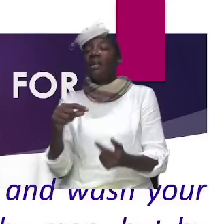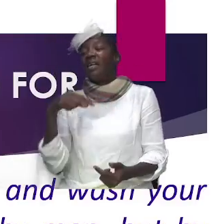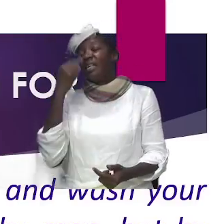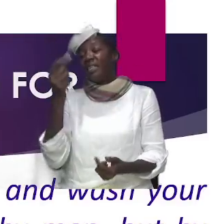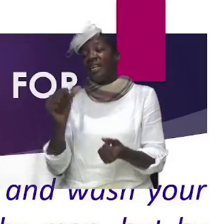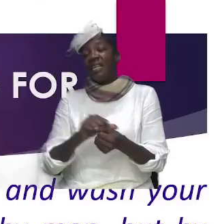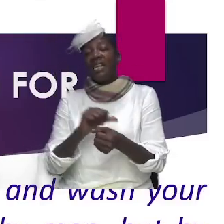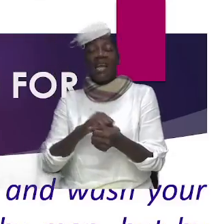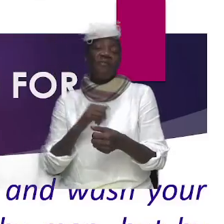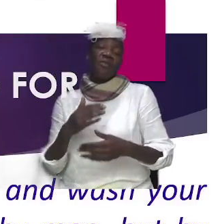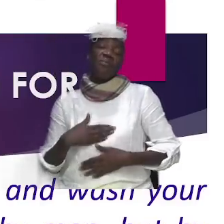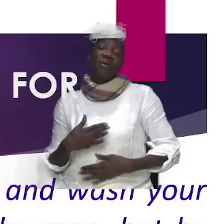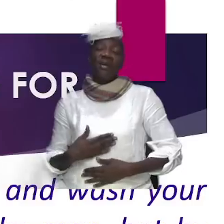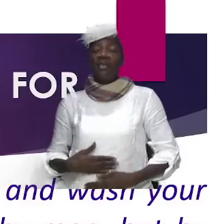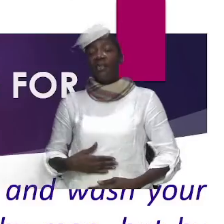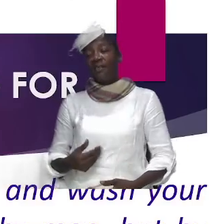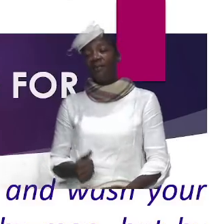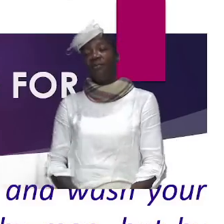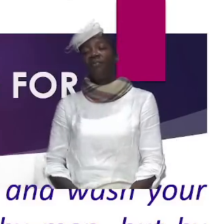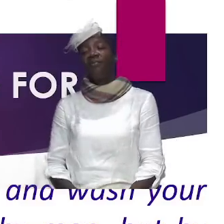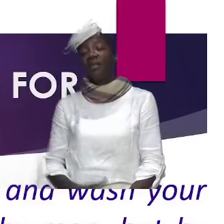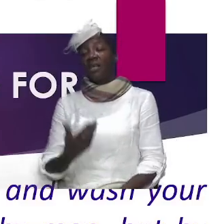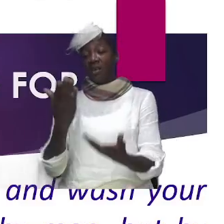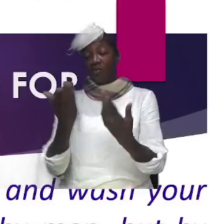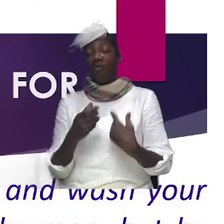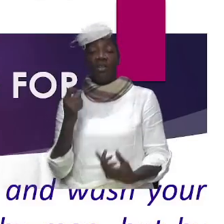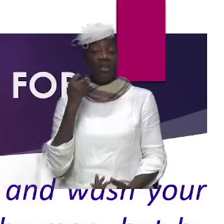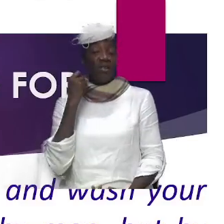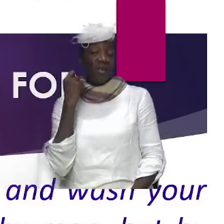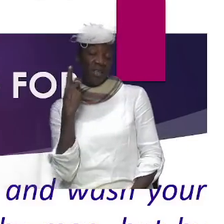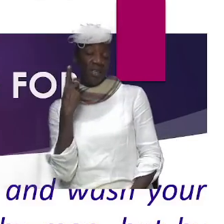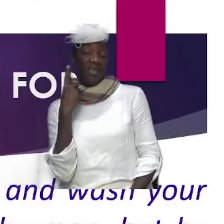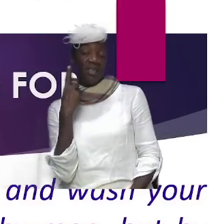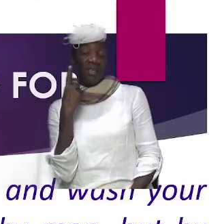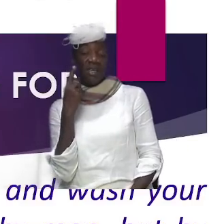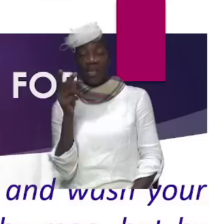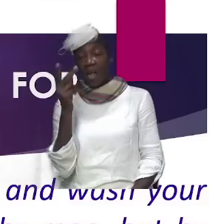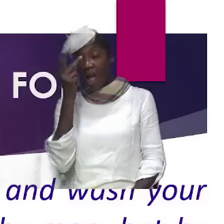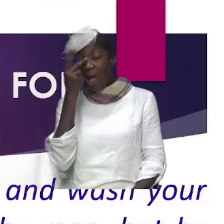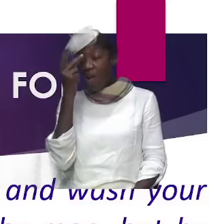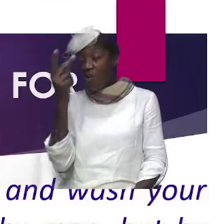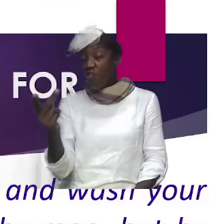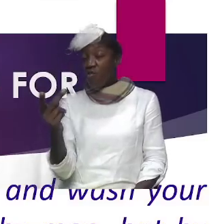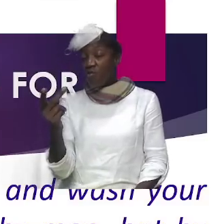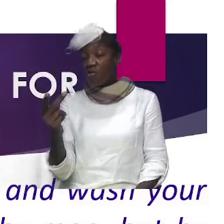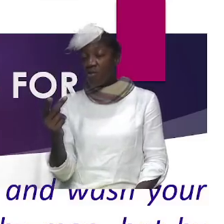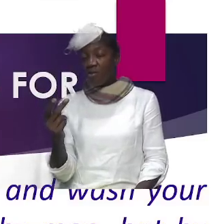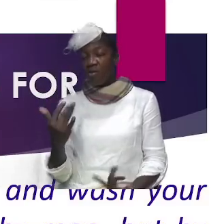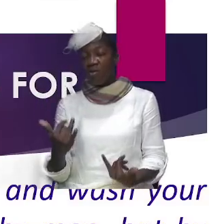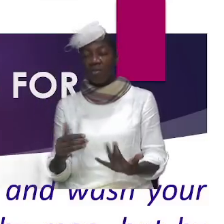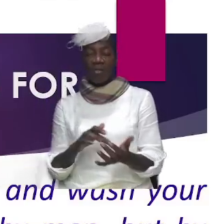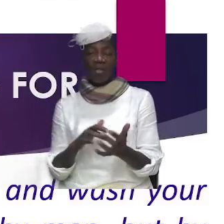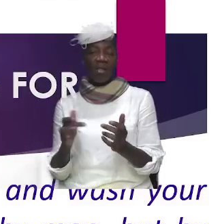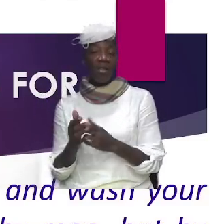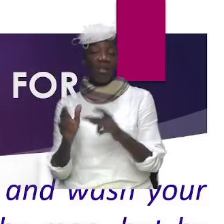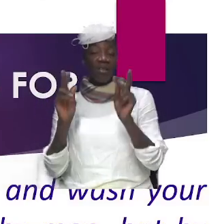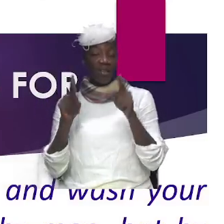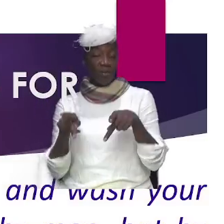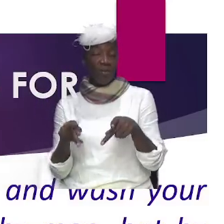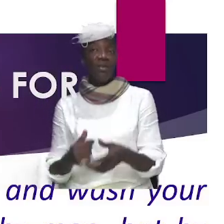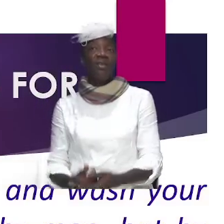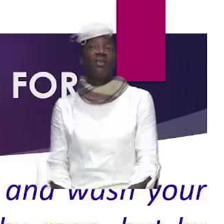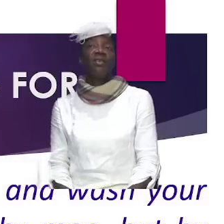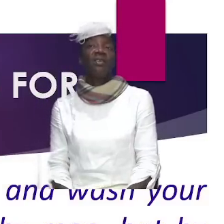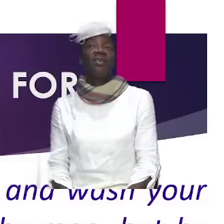everybody. And I want us to understand, saints of God, look at how Jesus puts it. Look at